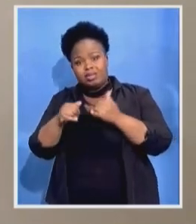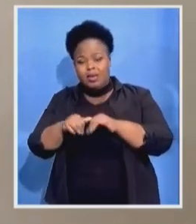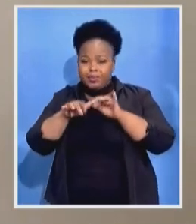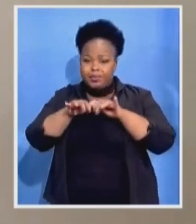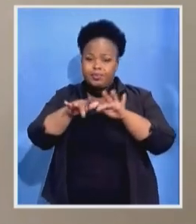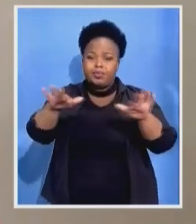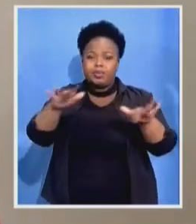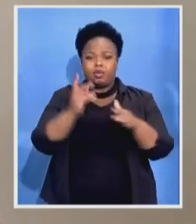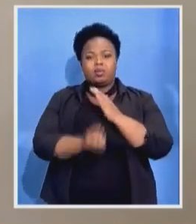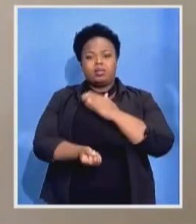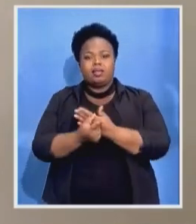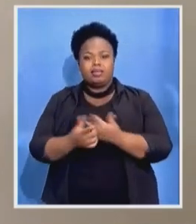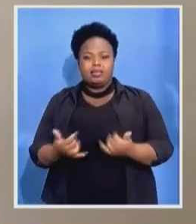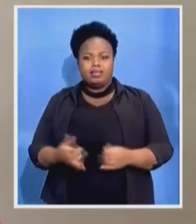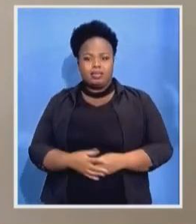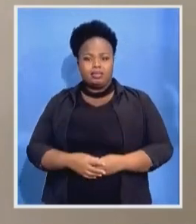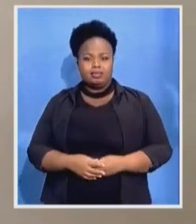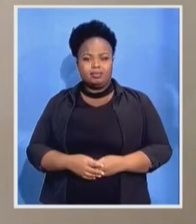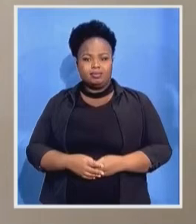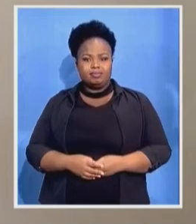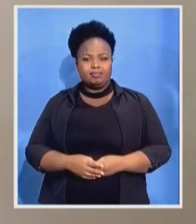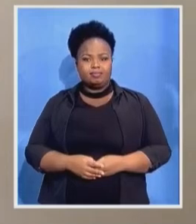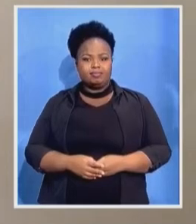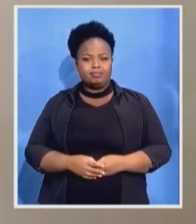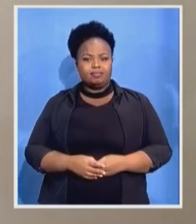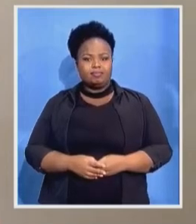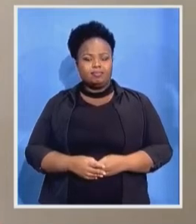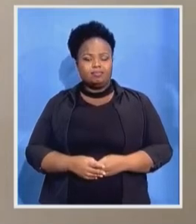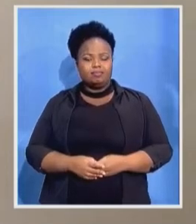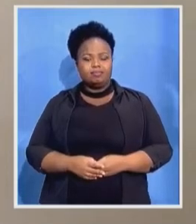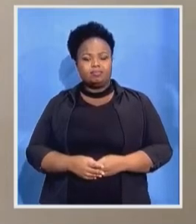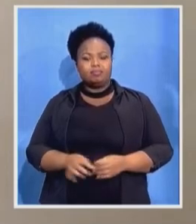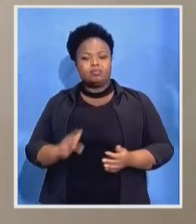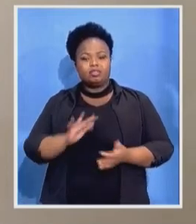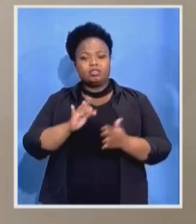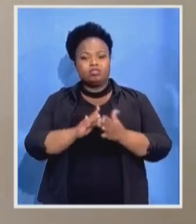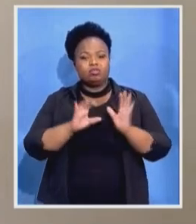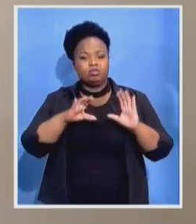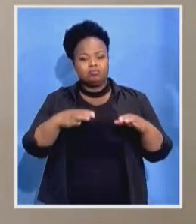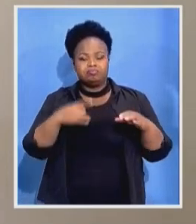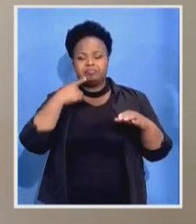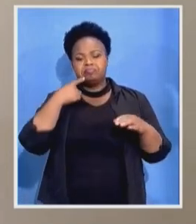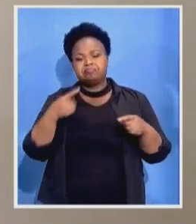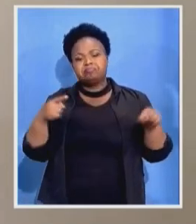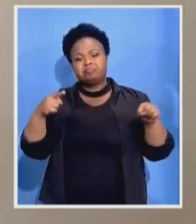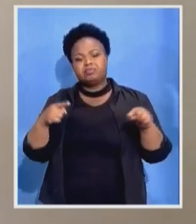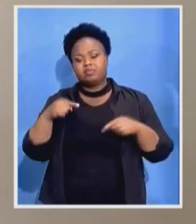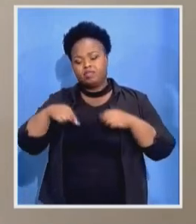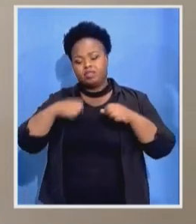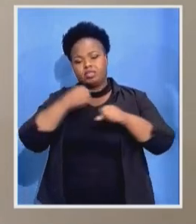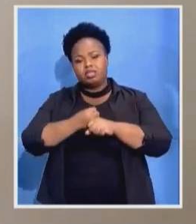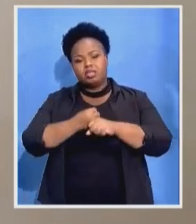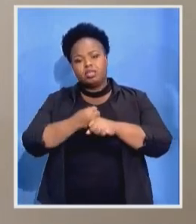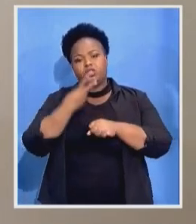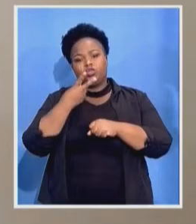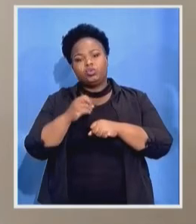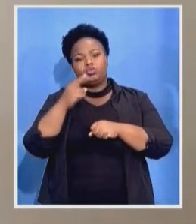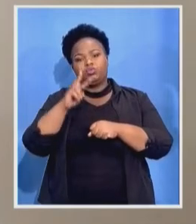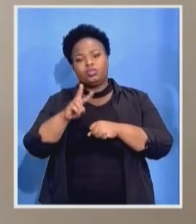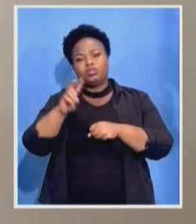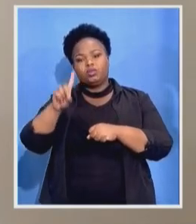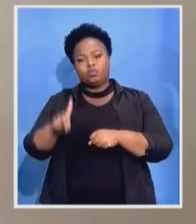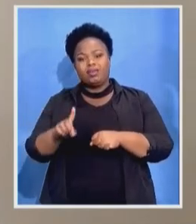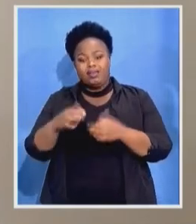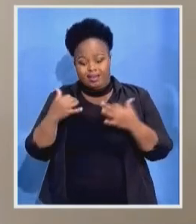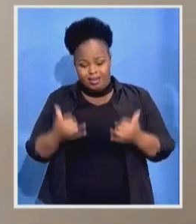The Central Committee declared the SACP Centenary Year 2021 We're turning 100 next year.